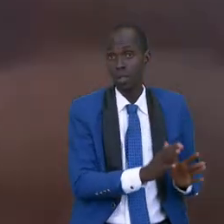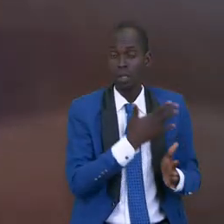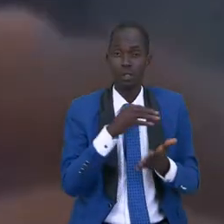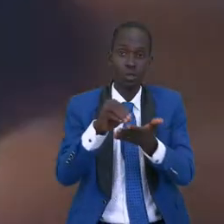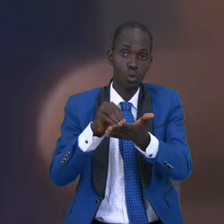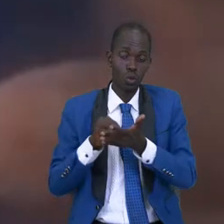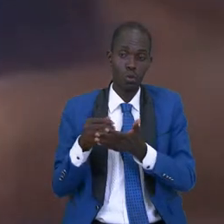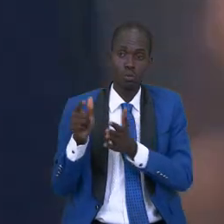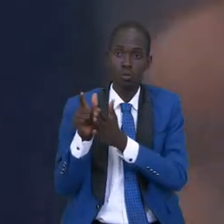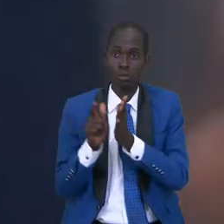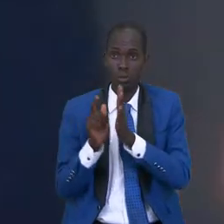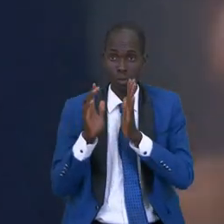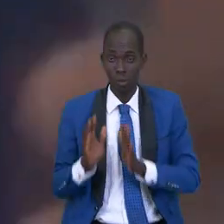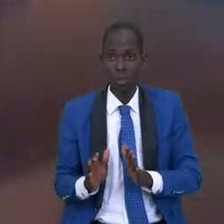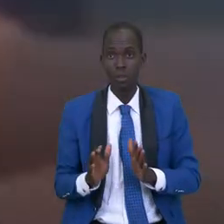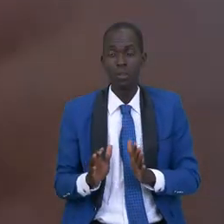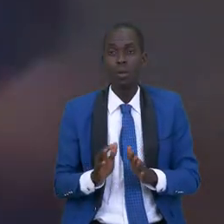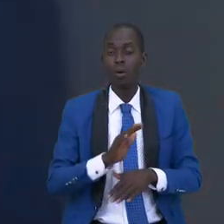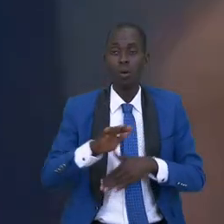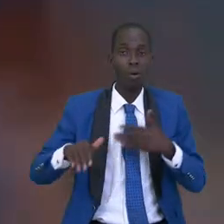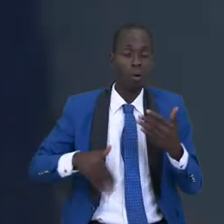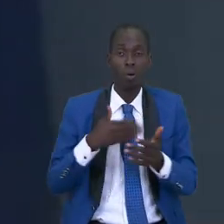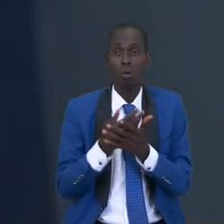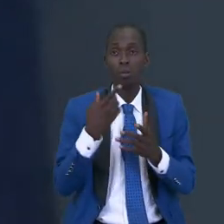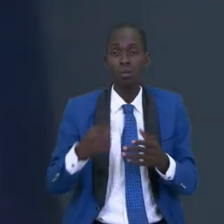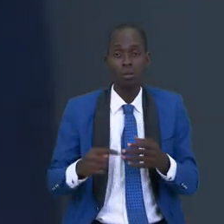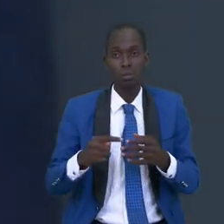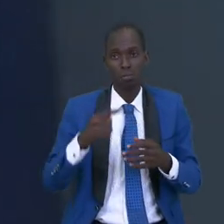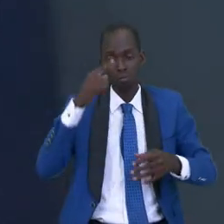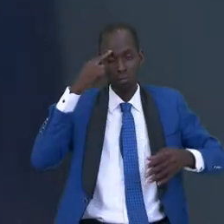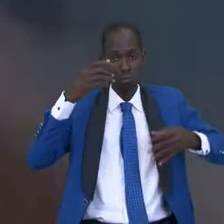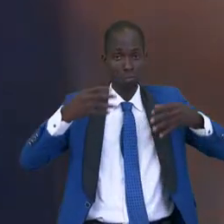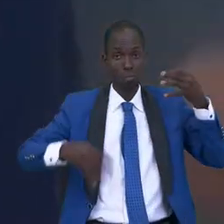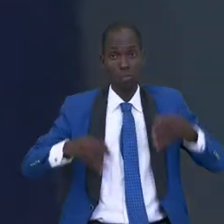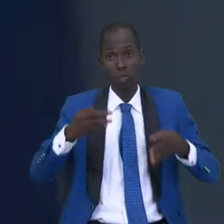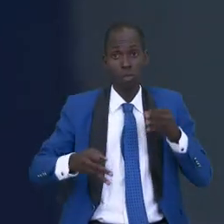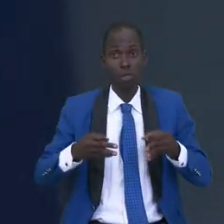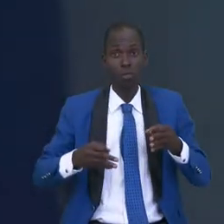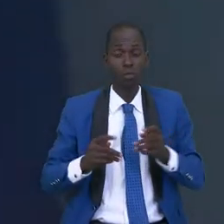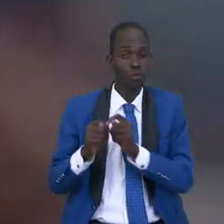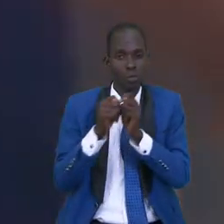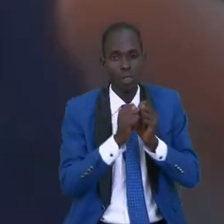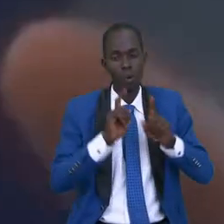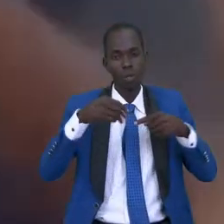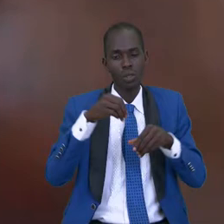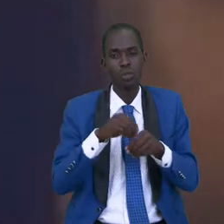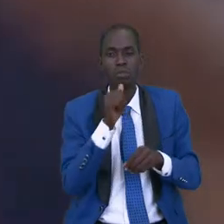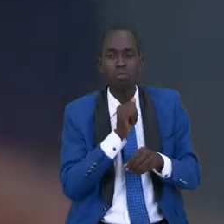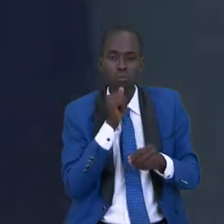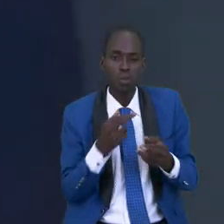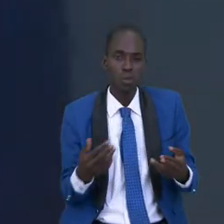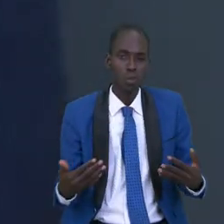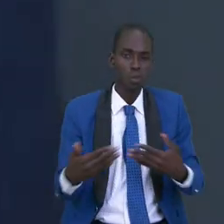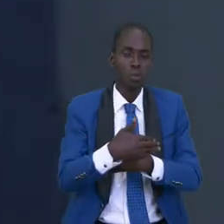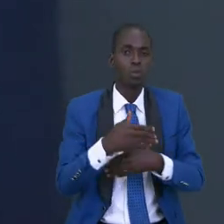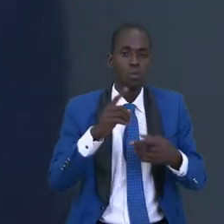the jury, 12 of them in number, went into the room to deliberate, to come out with a